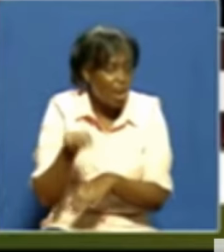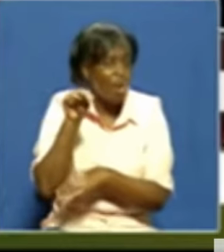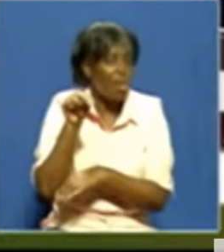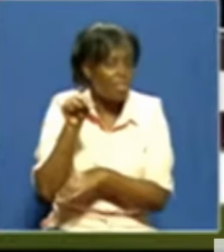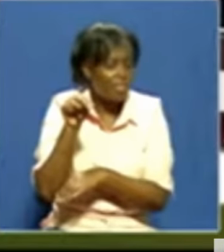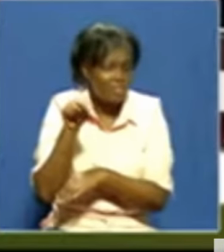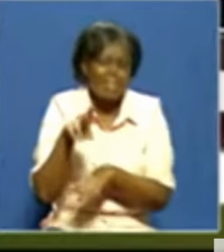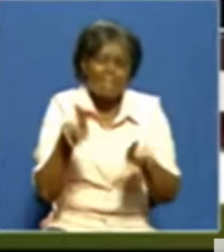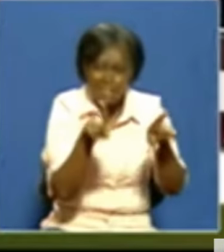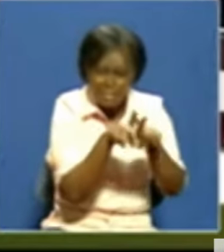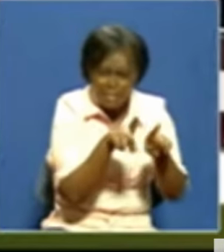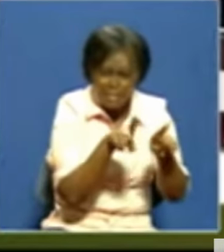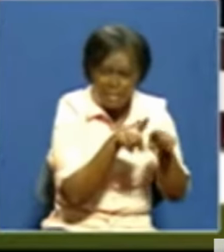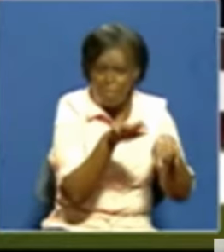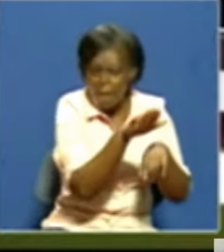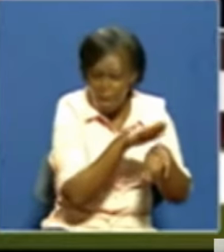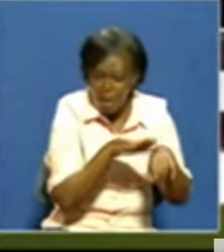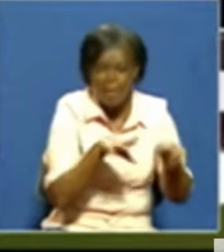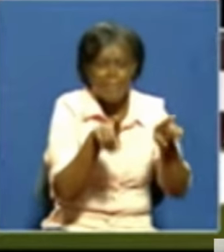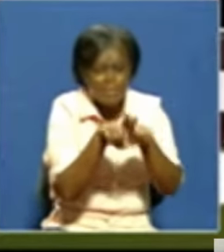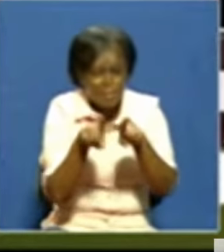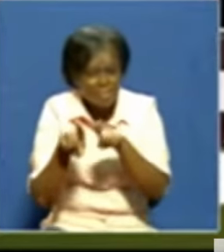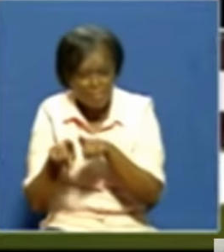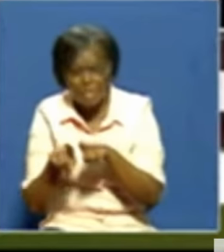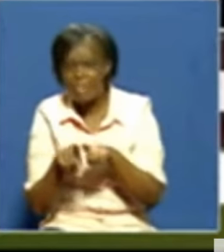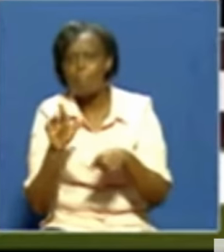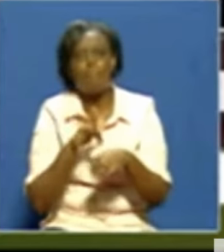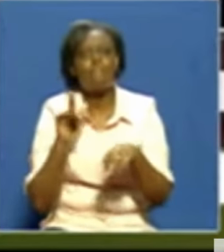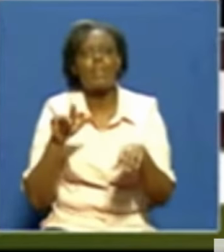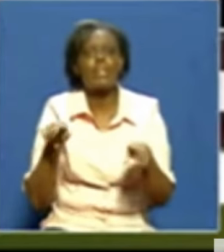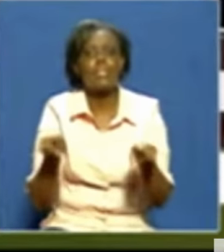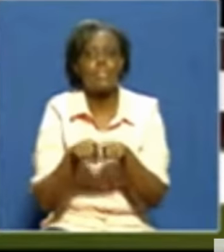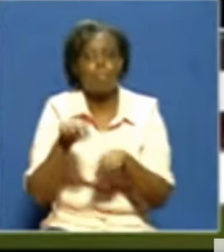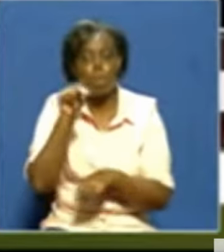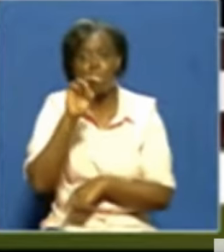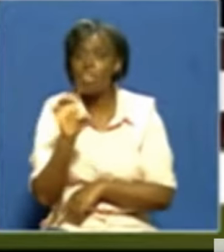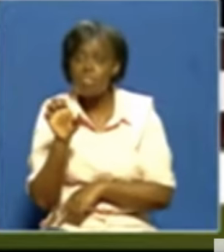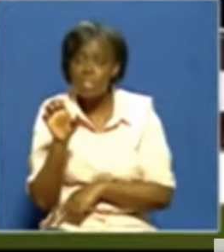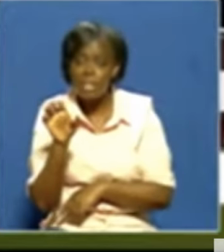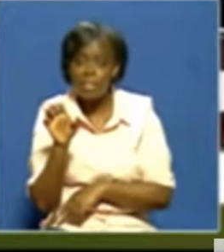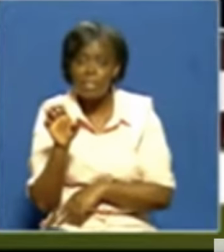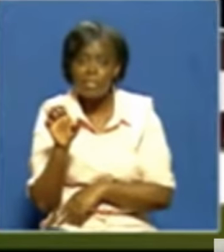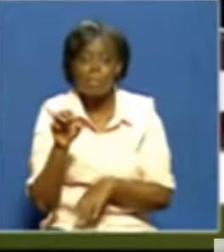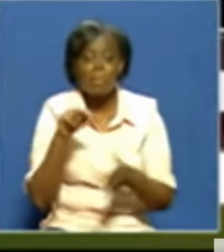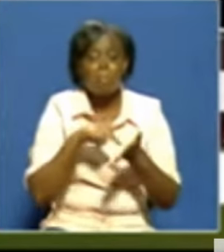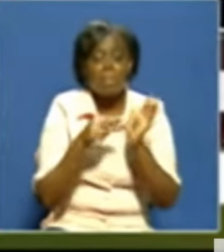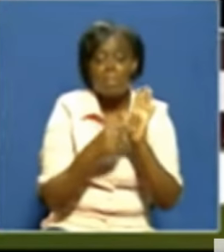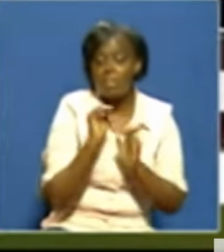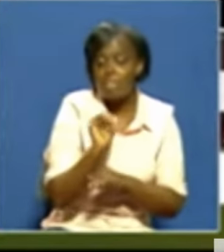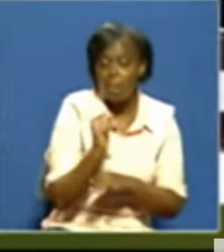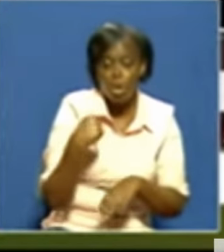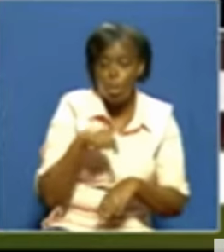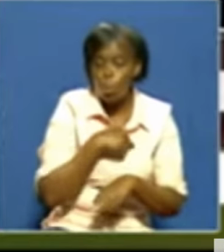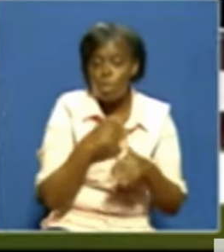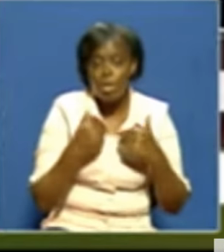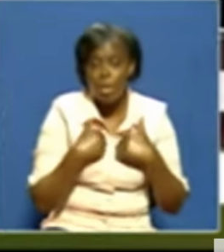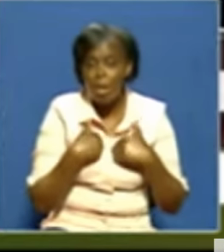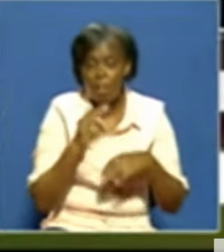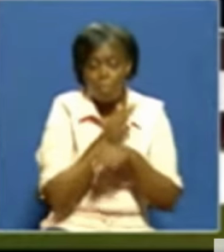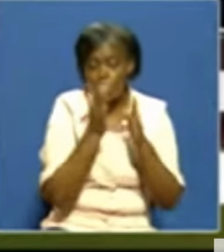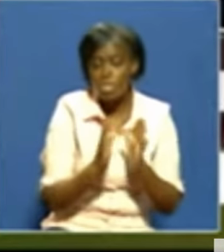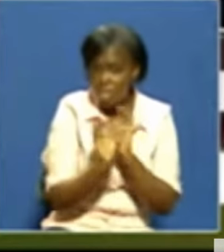has affected probably the rest of Kenya. Or does it mean that we do not have artists